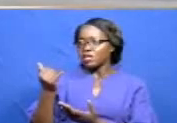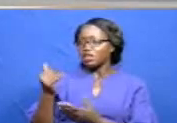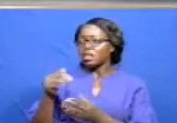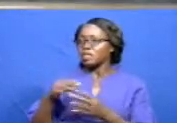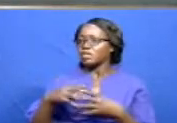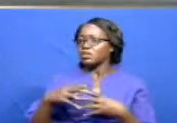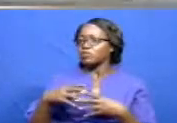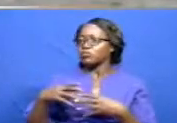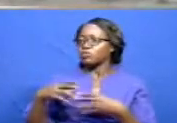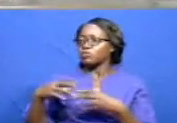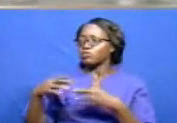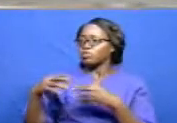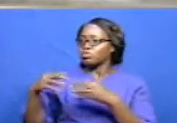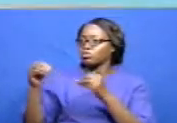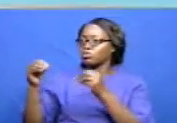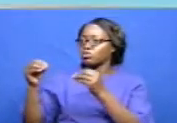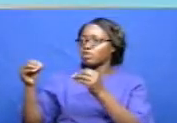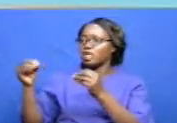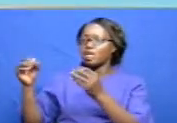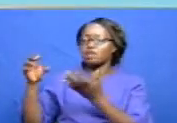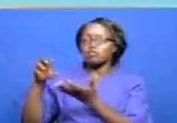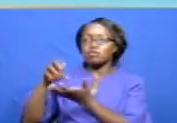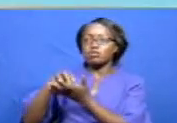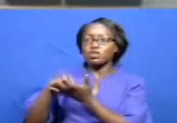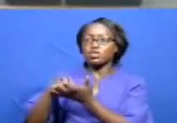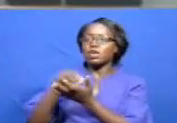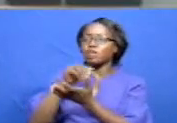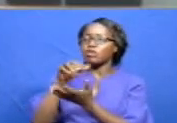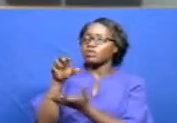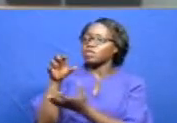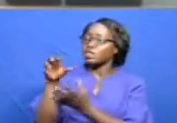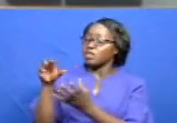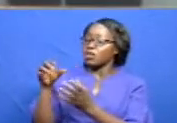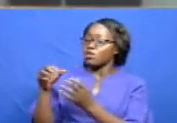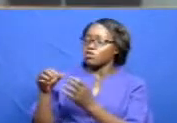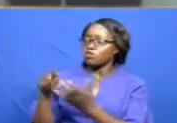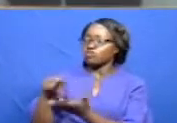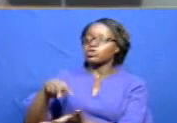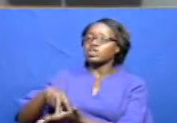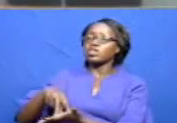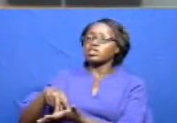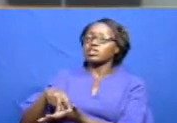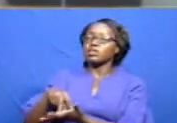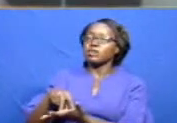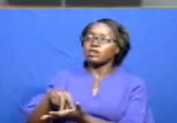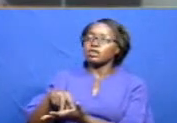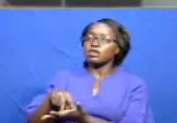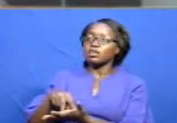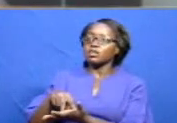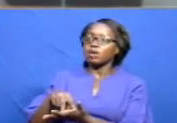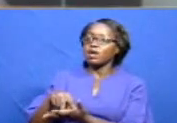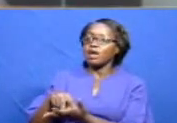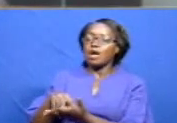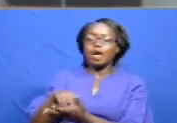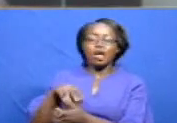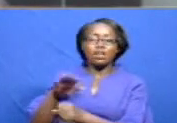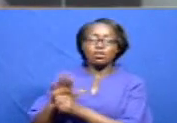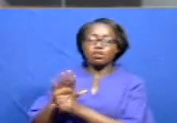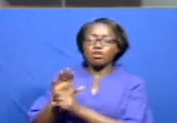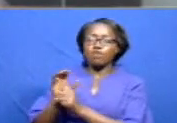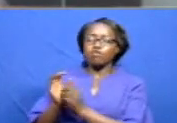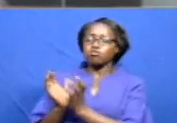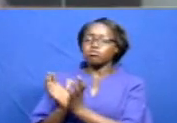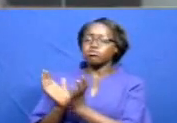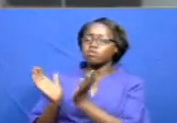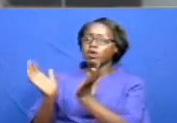they crisscross our airspace. They're not stationary, you know. So that is why we're going to have a critical mass of balloons